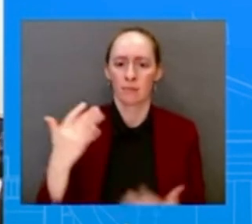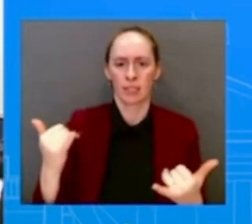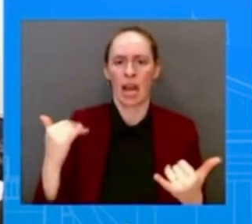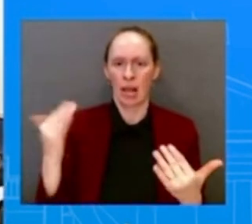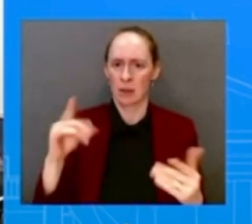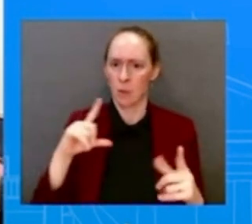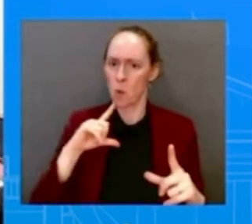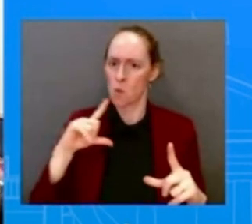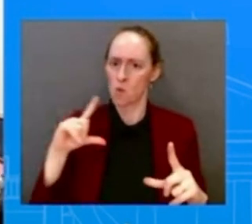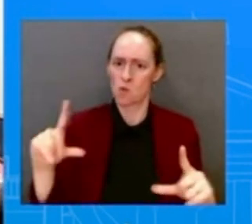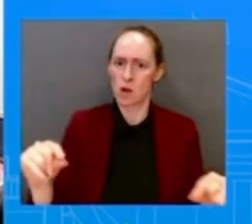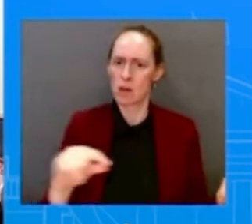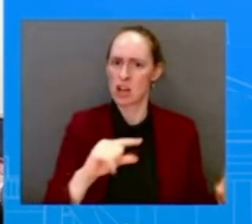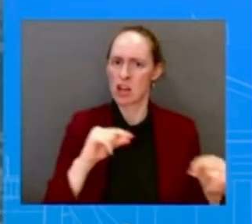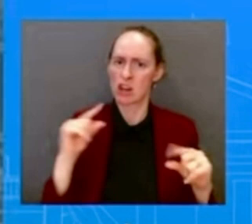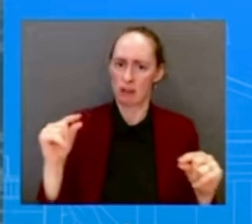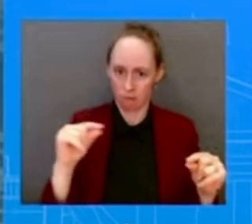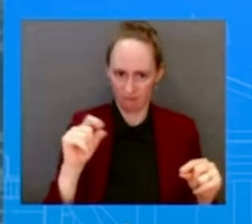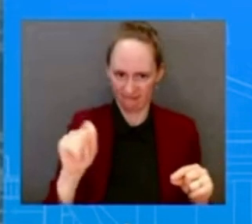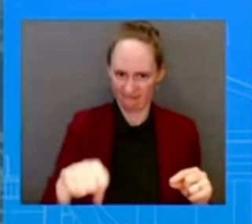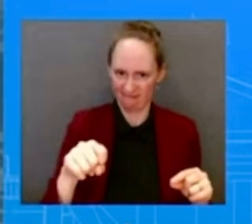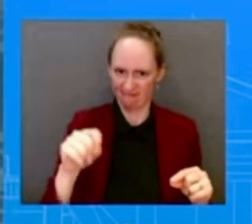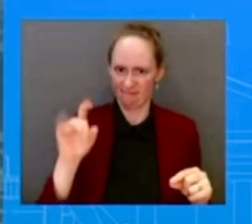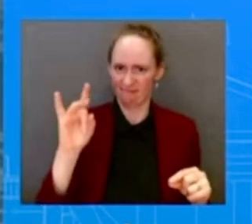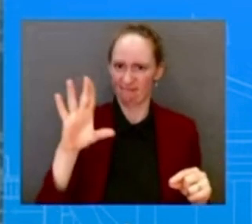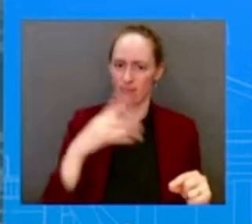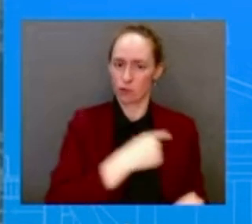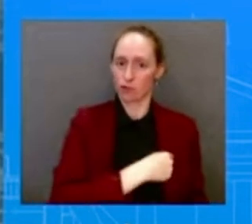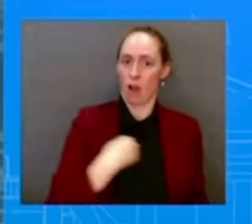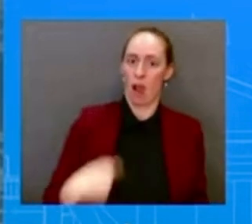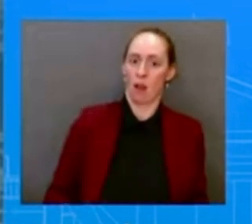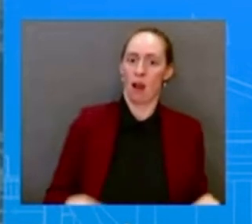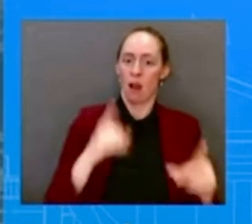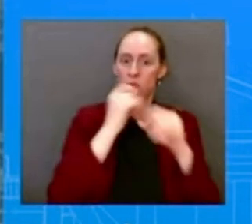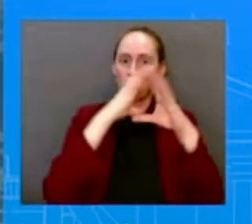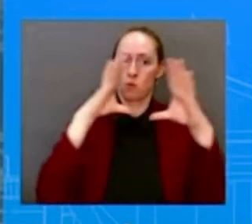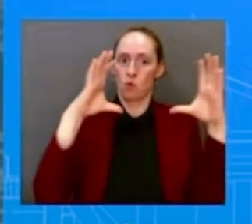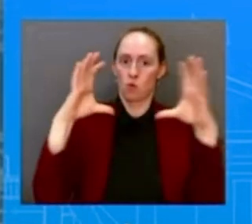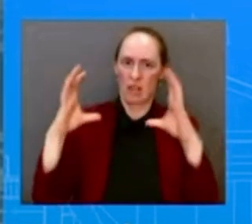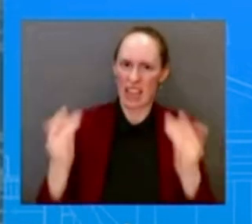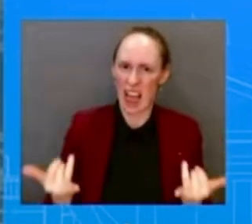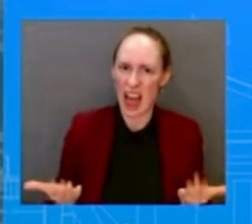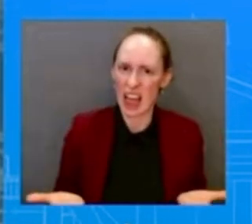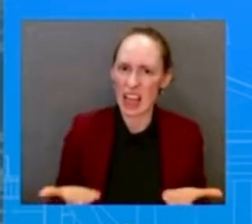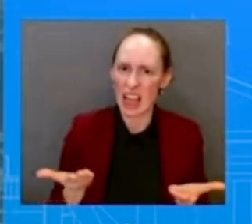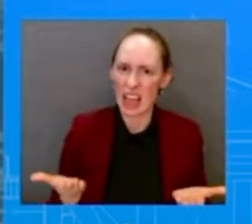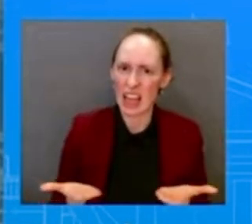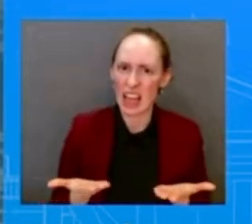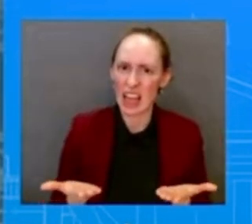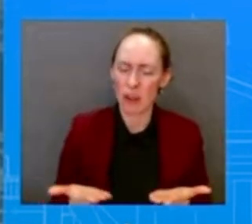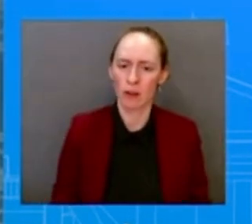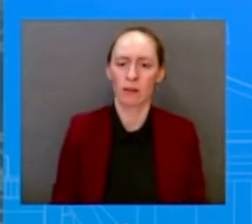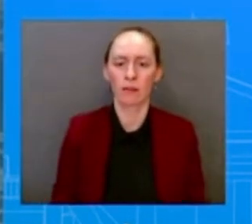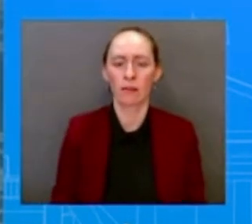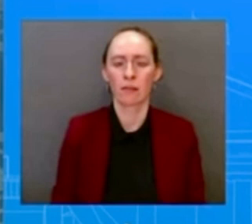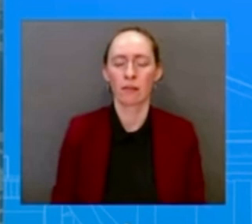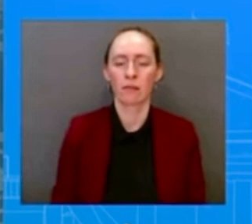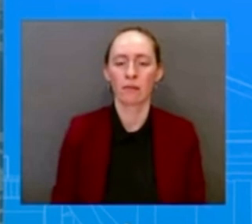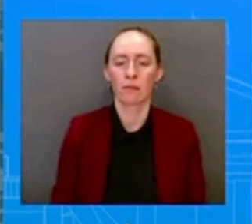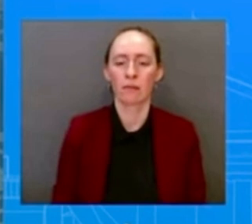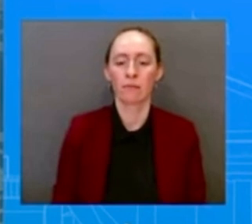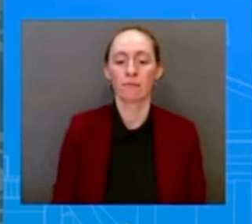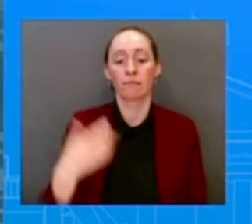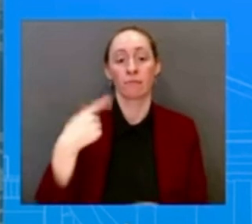shot down? So I can confirm that the Department of Defense was tracking a high-altitude object over Alaska airspace in the